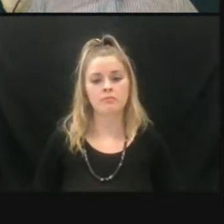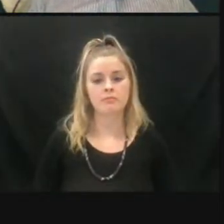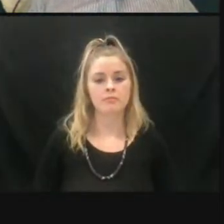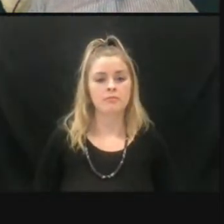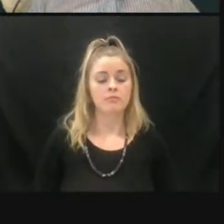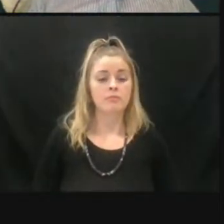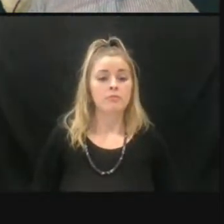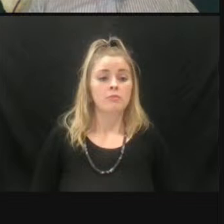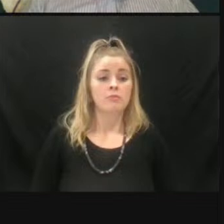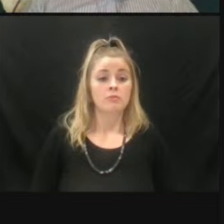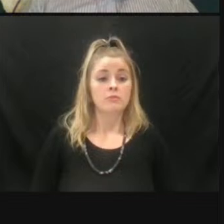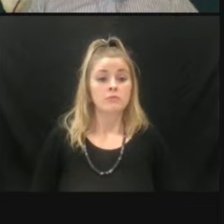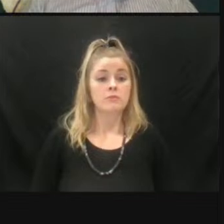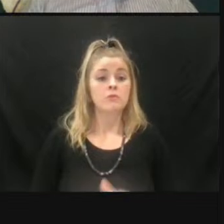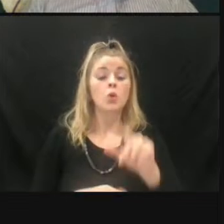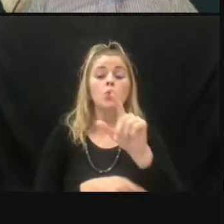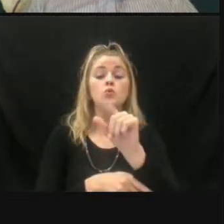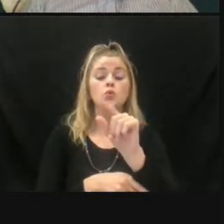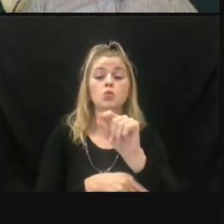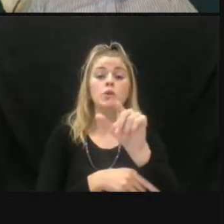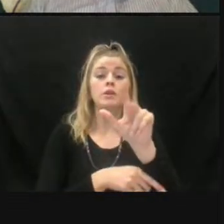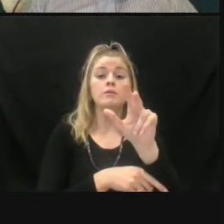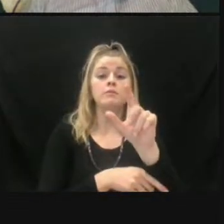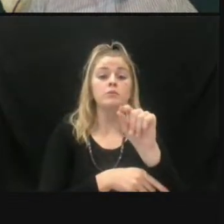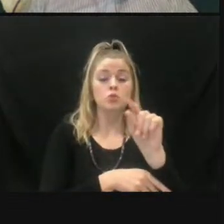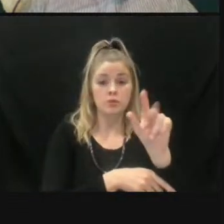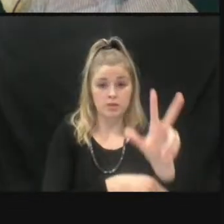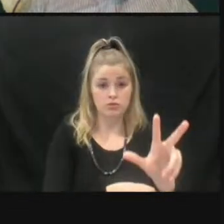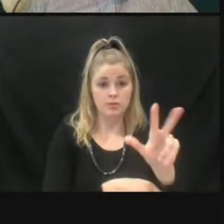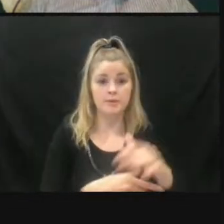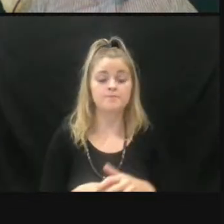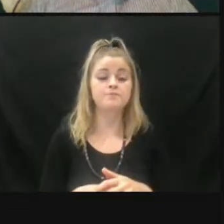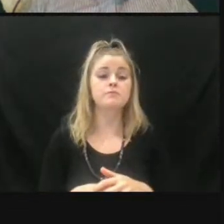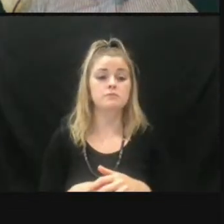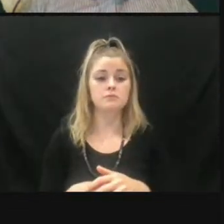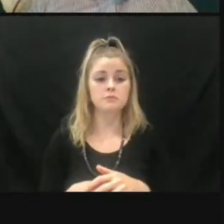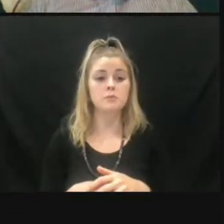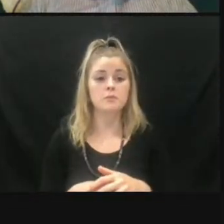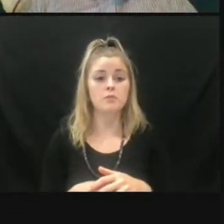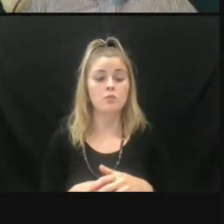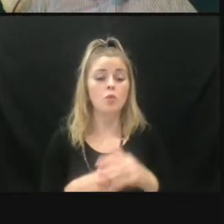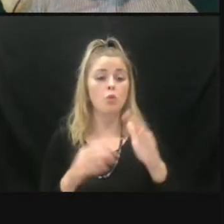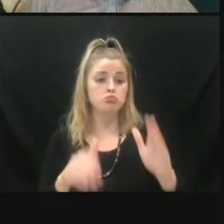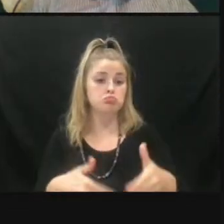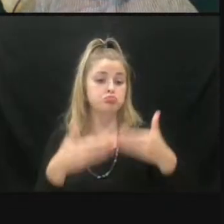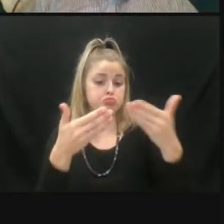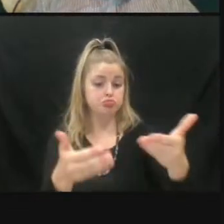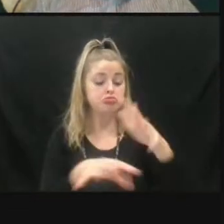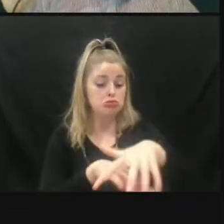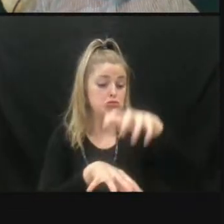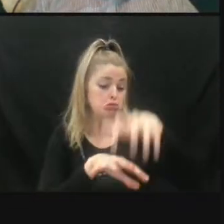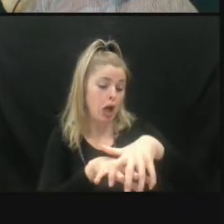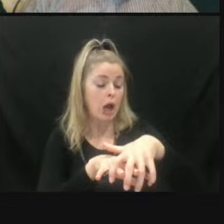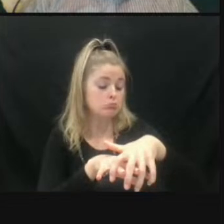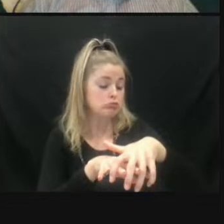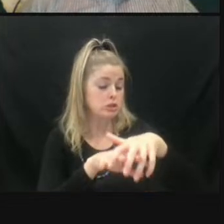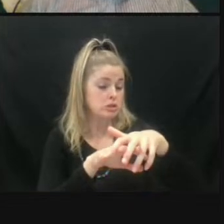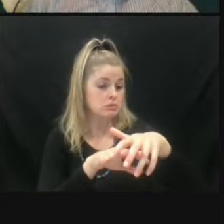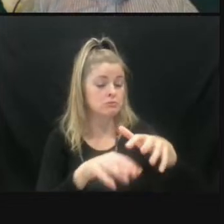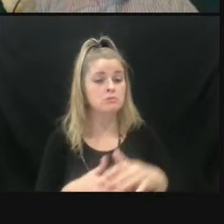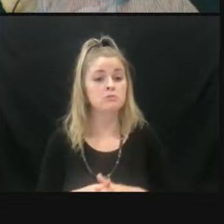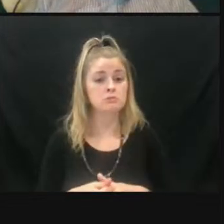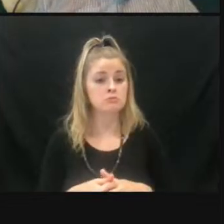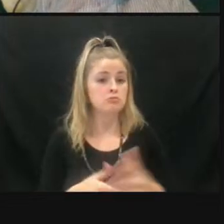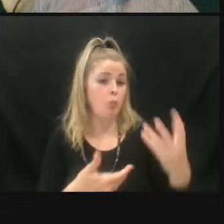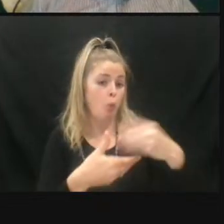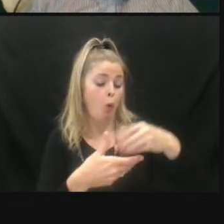In the early summer of 2023, proposals were made to tribal communities about participation in the project.